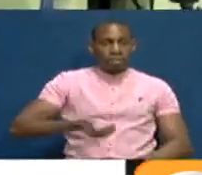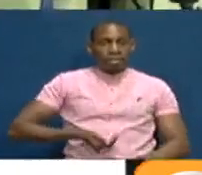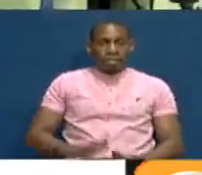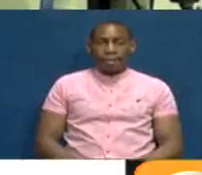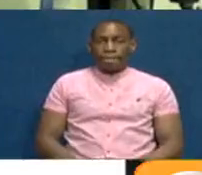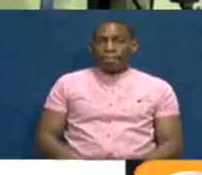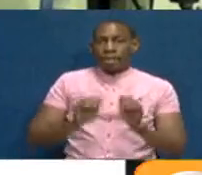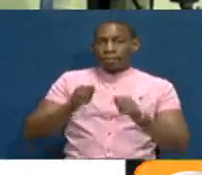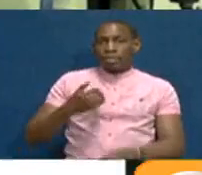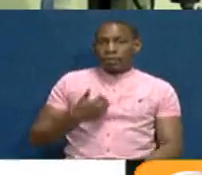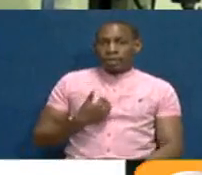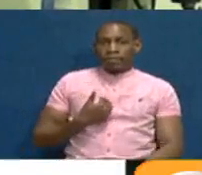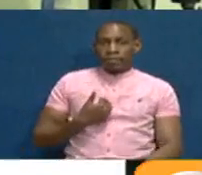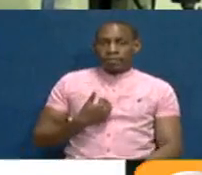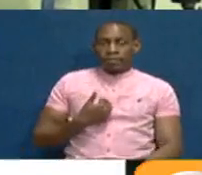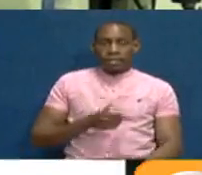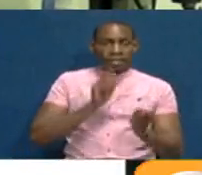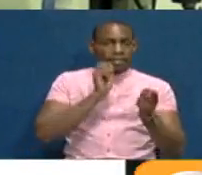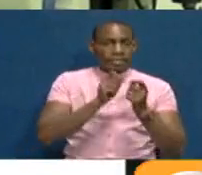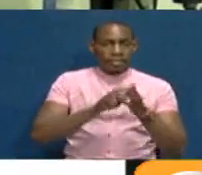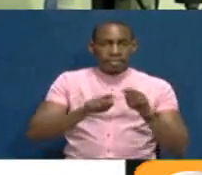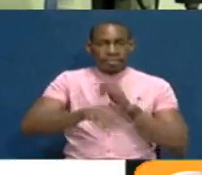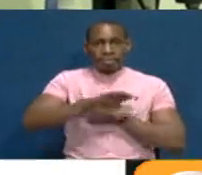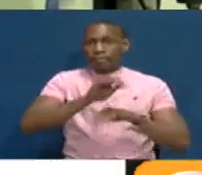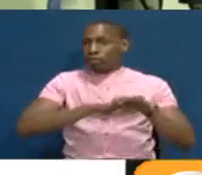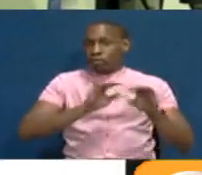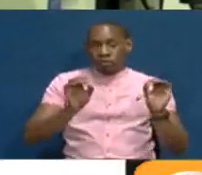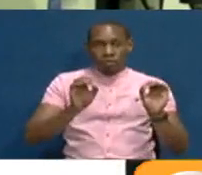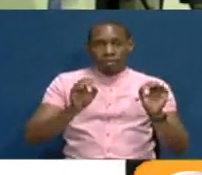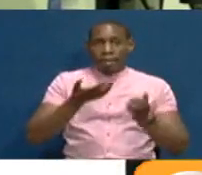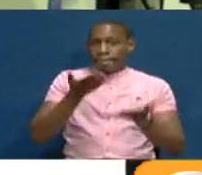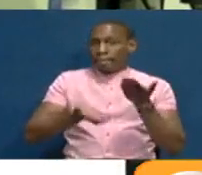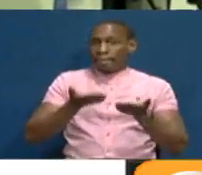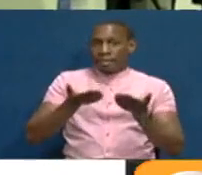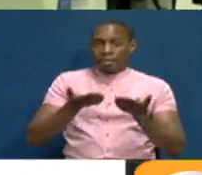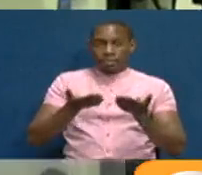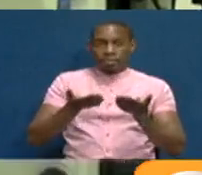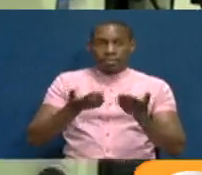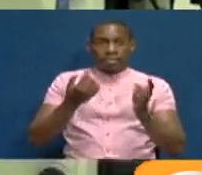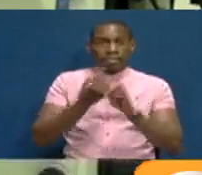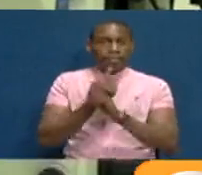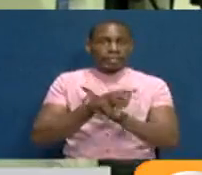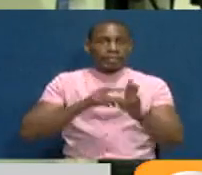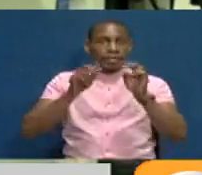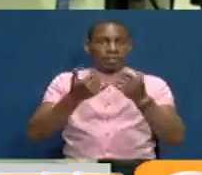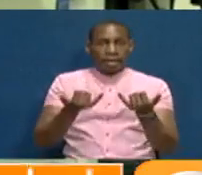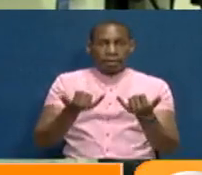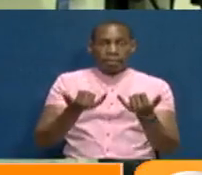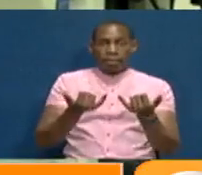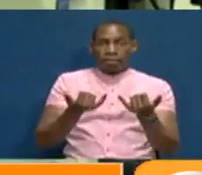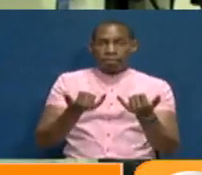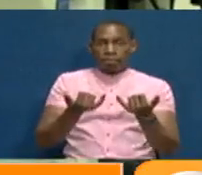can have undescended testes because the environment is not good. It could be have behavioral issues where you have